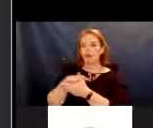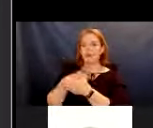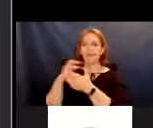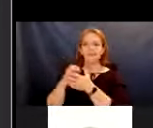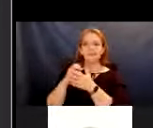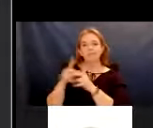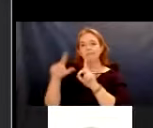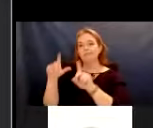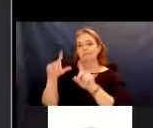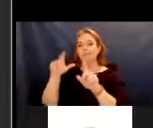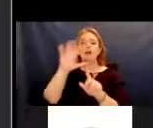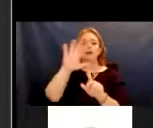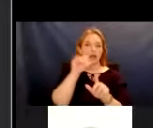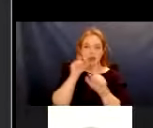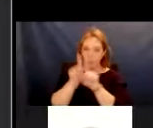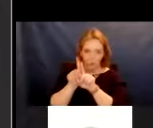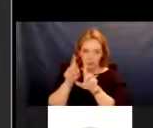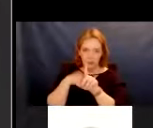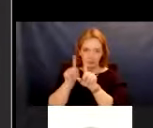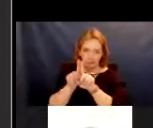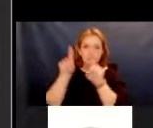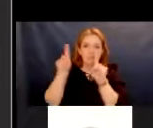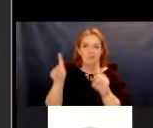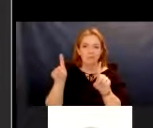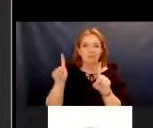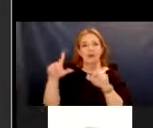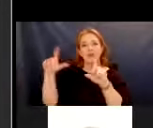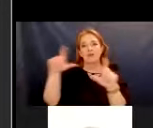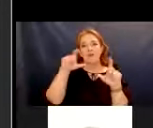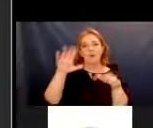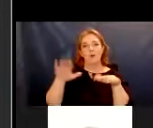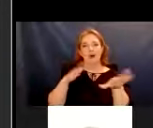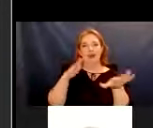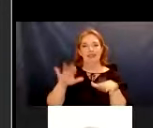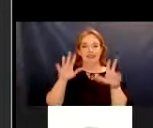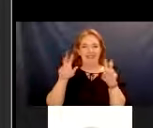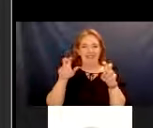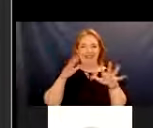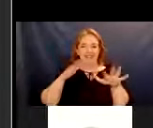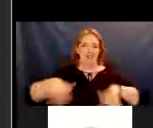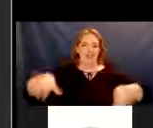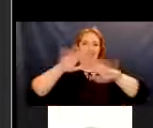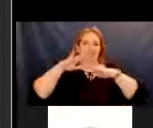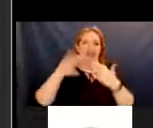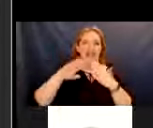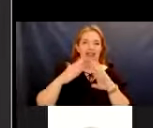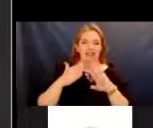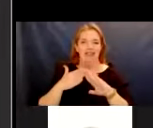you know, socially distanced photo walks across the city. And